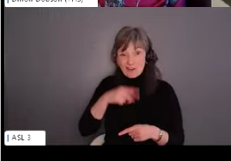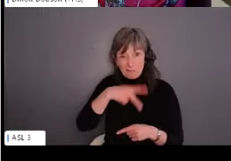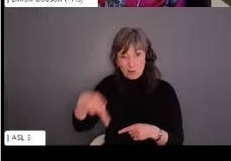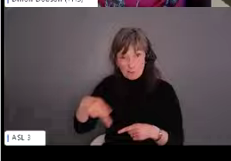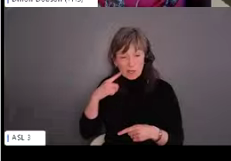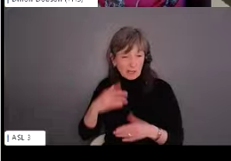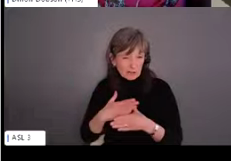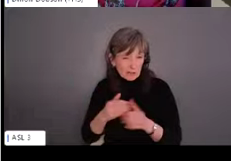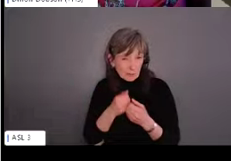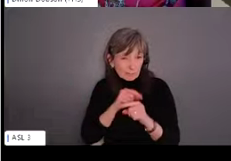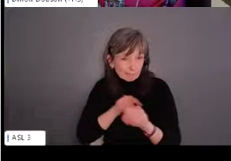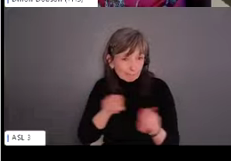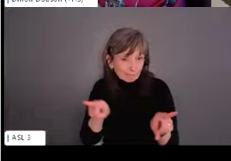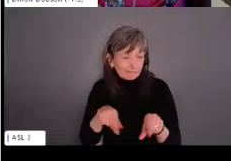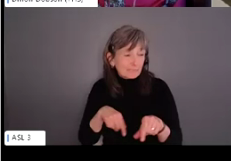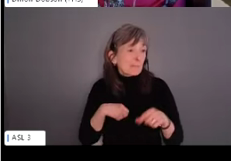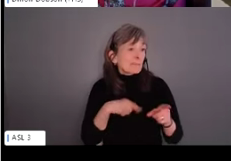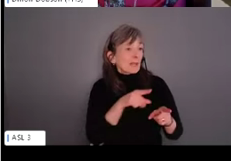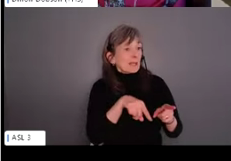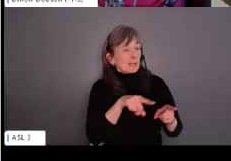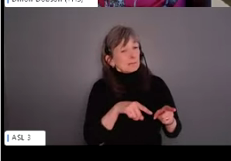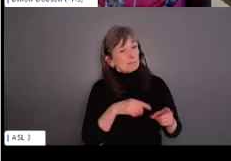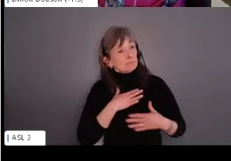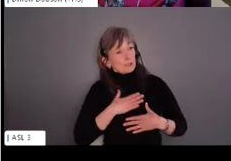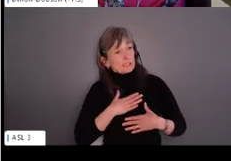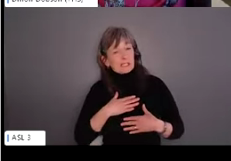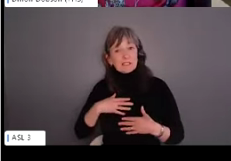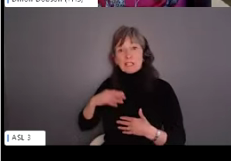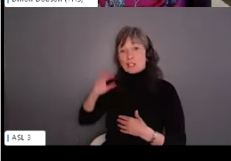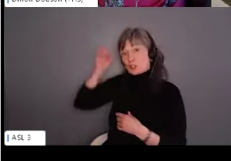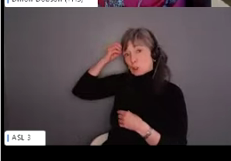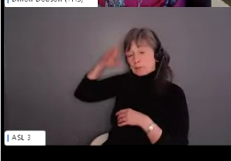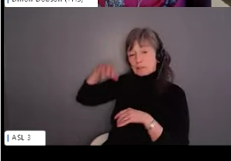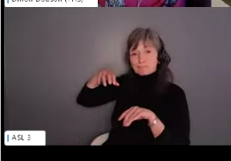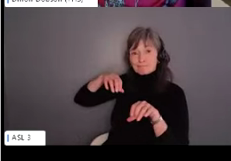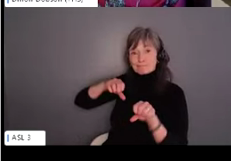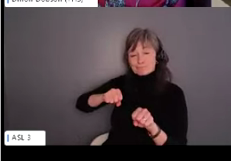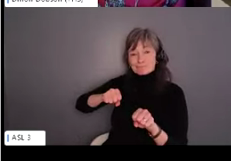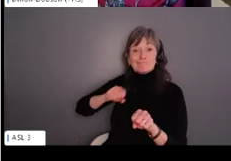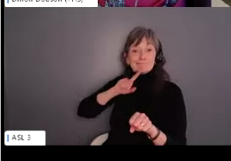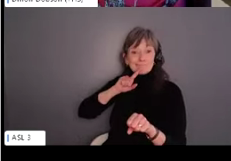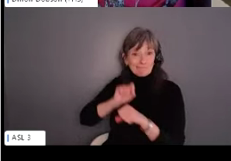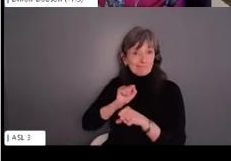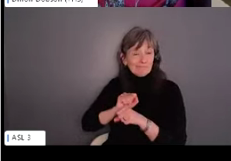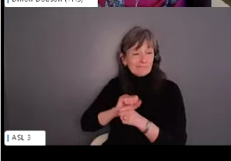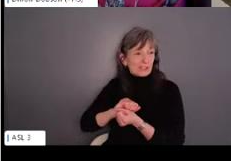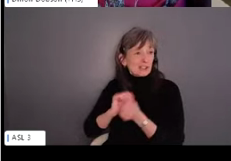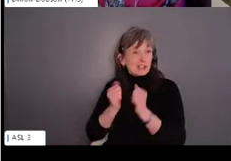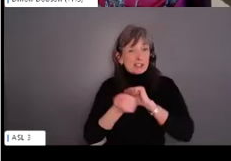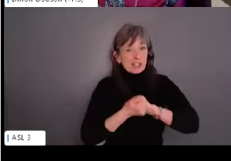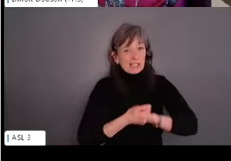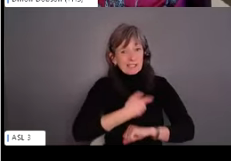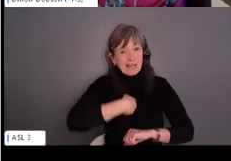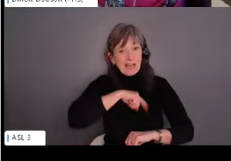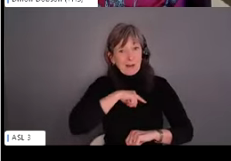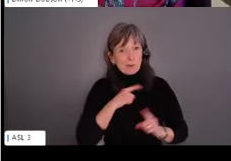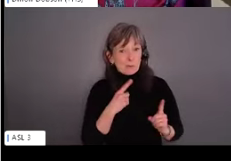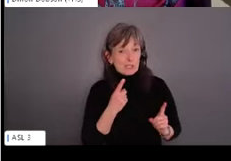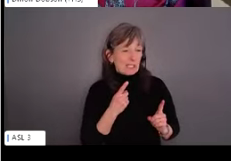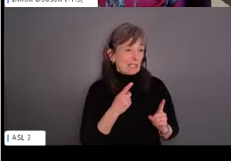really critical to appreciate that colonialism has entirely reconfigured the categorization of and